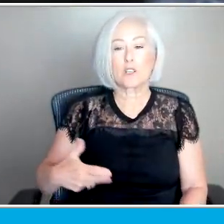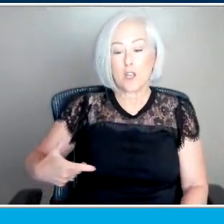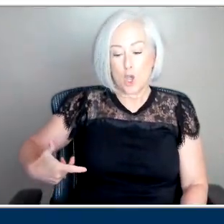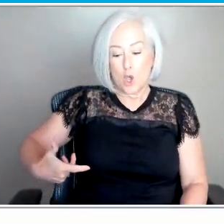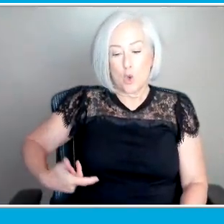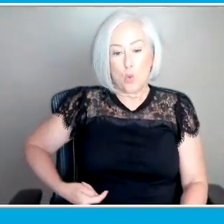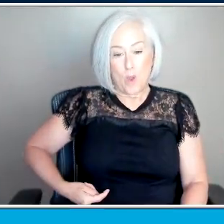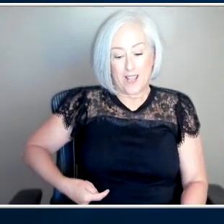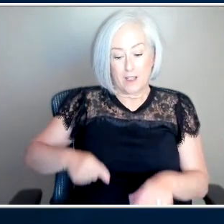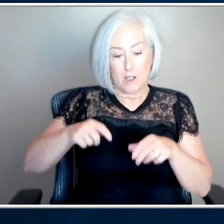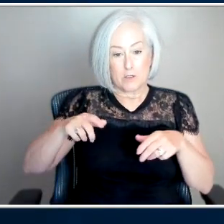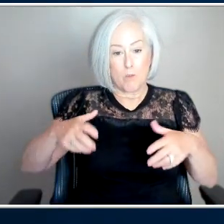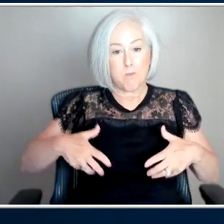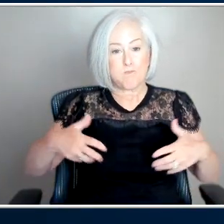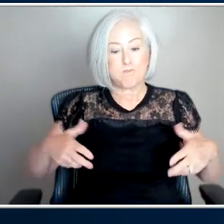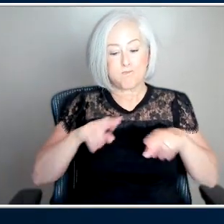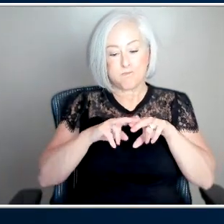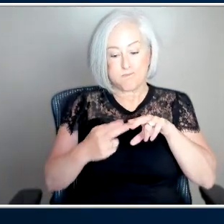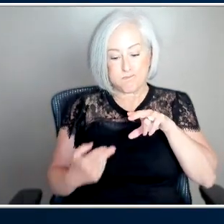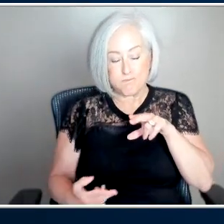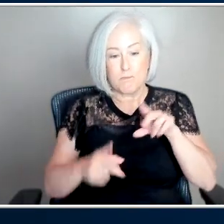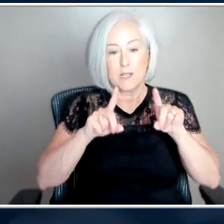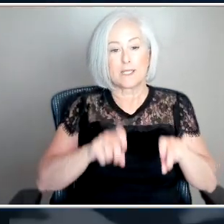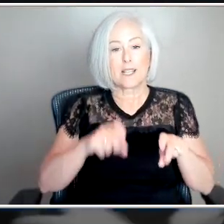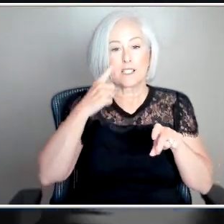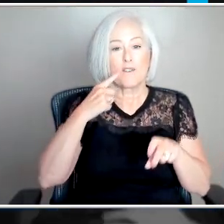as a Parkinson's treatment. Monday at 8.